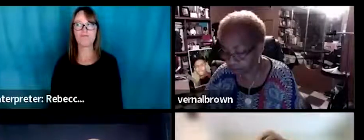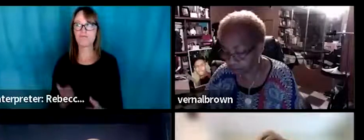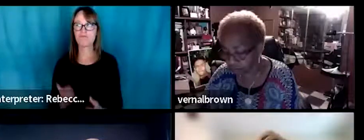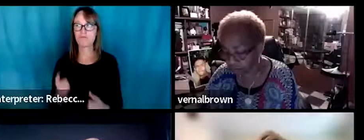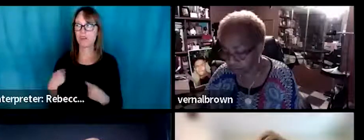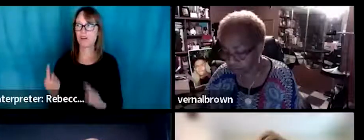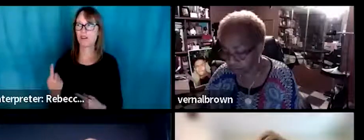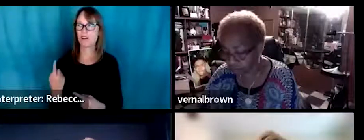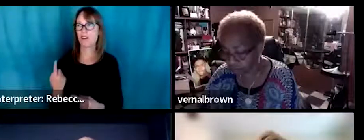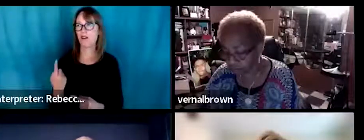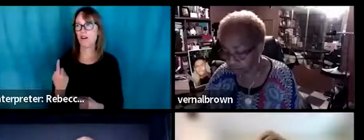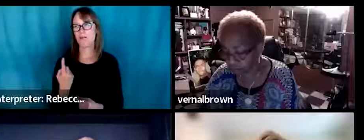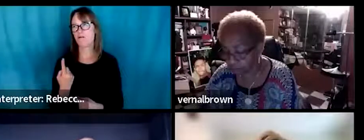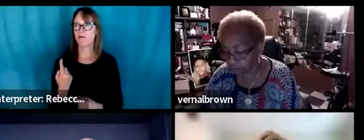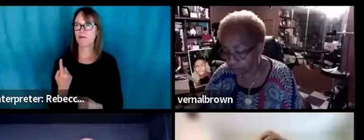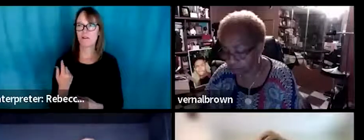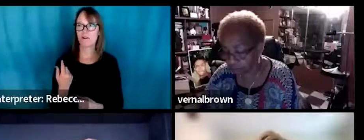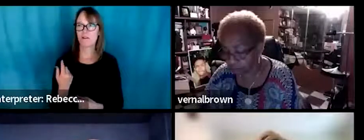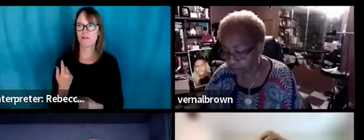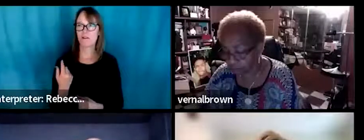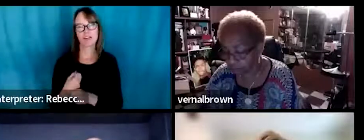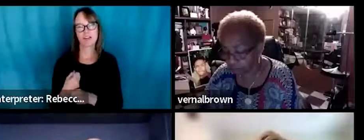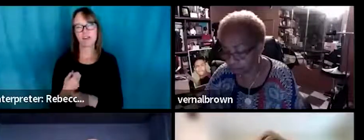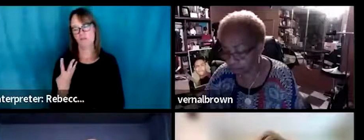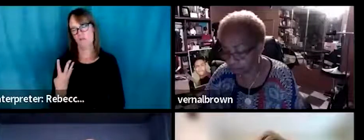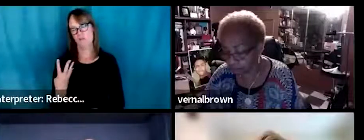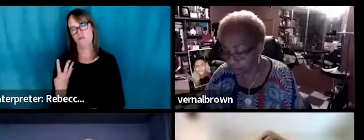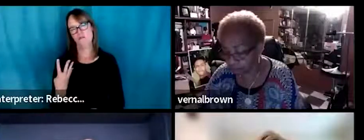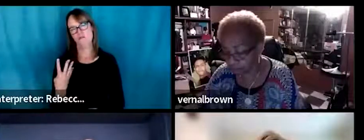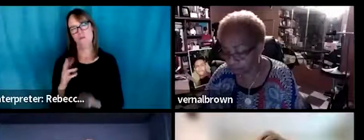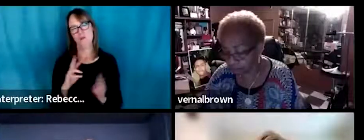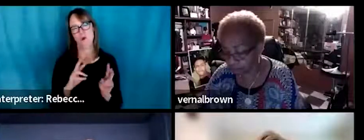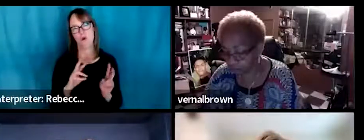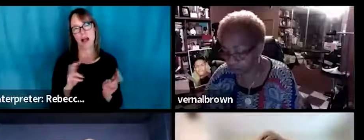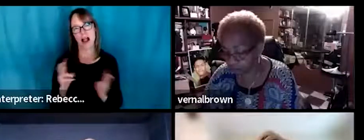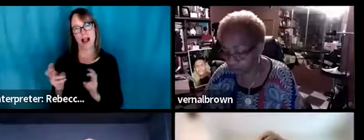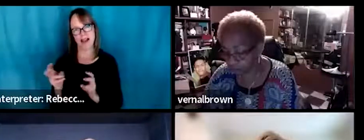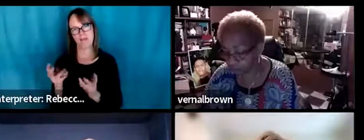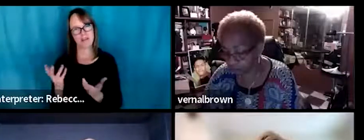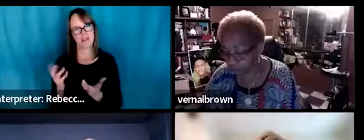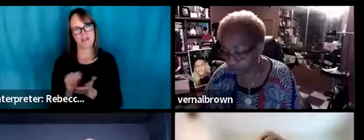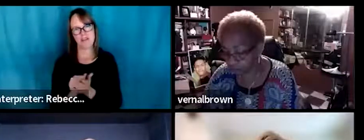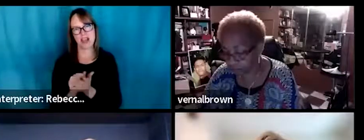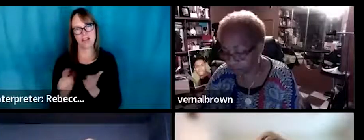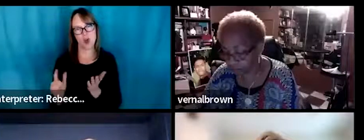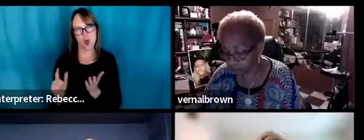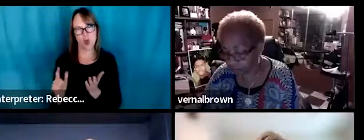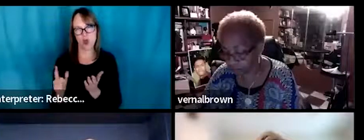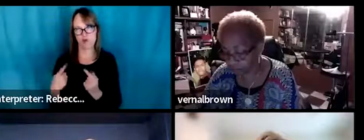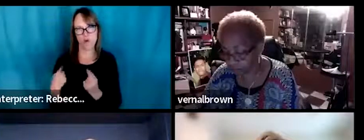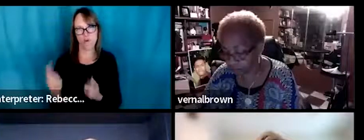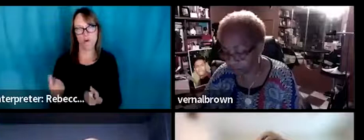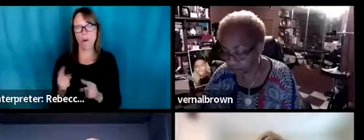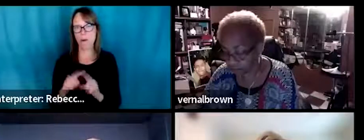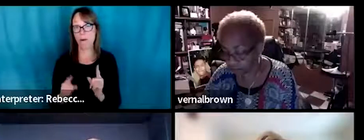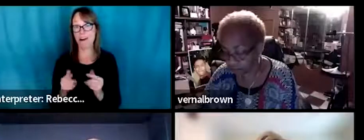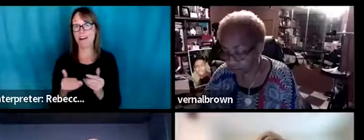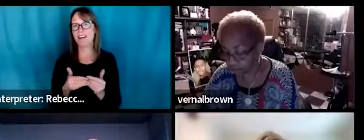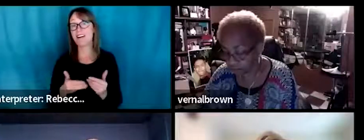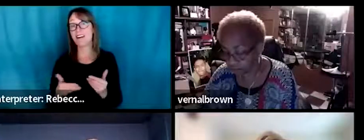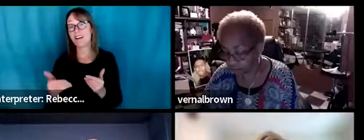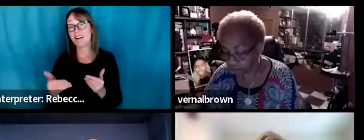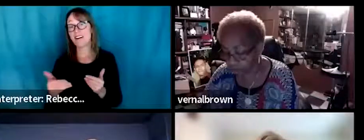have eclipsed that threshold. But as the years go on, they will add up. And that simply